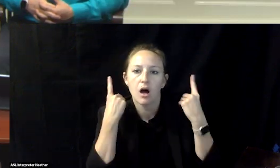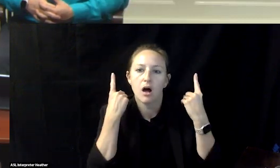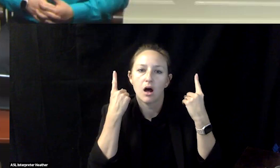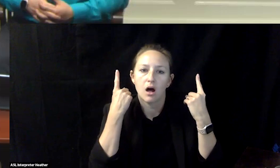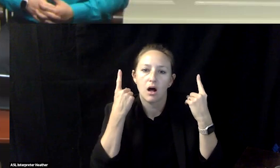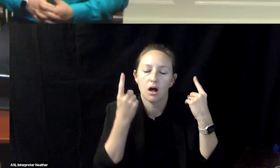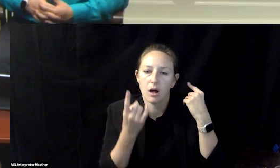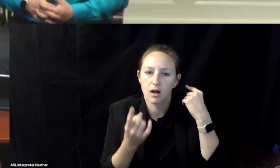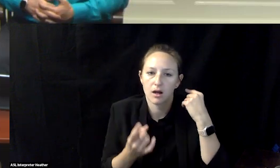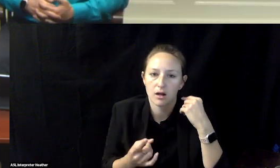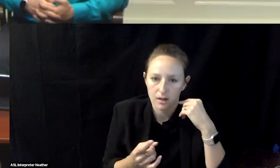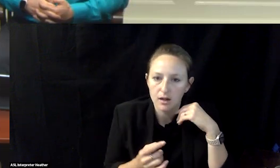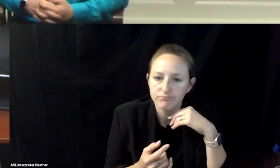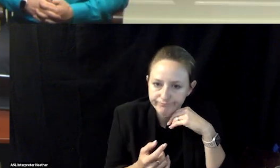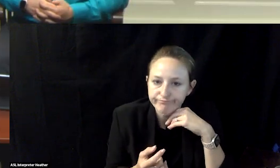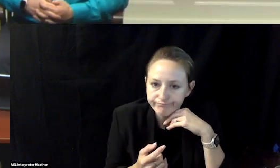I get it.